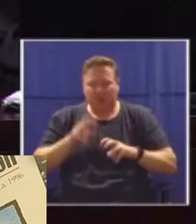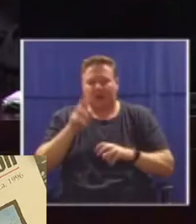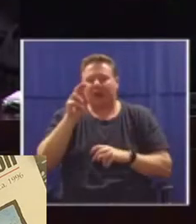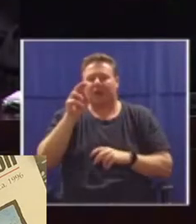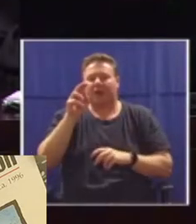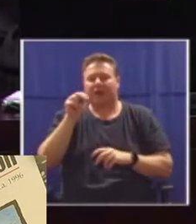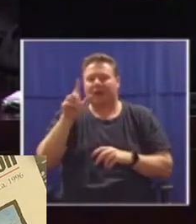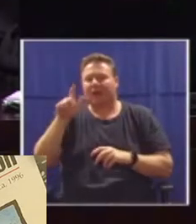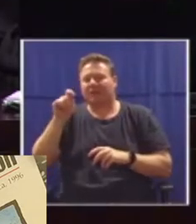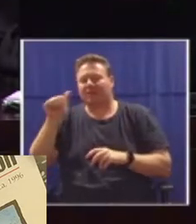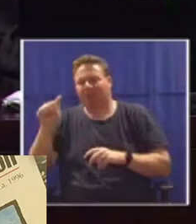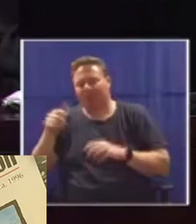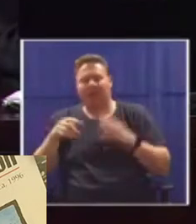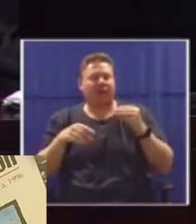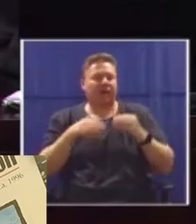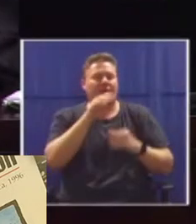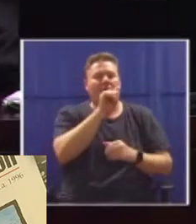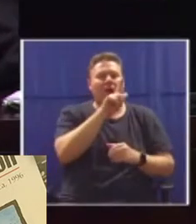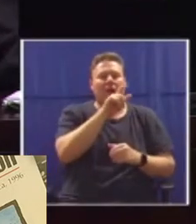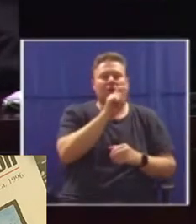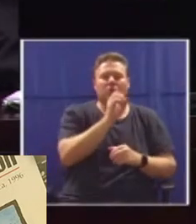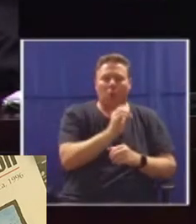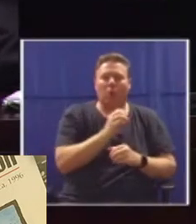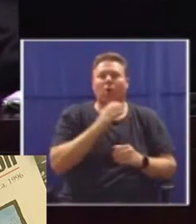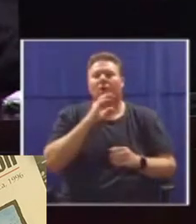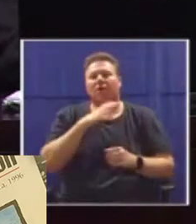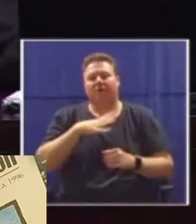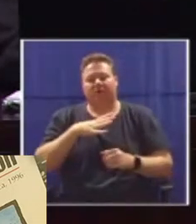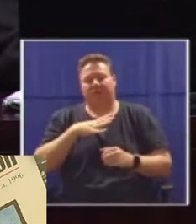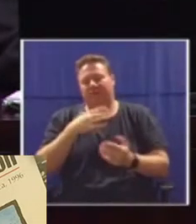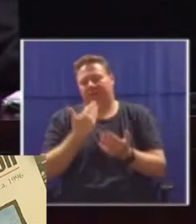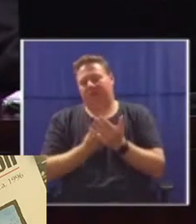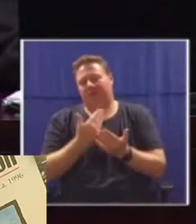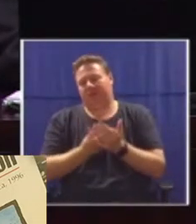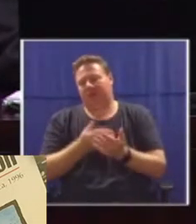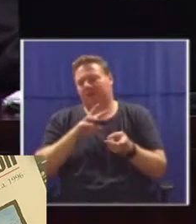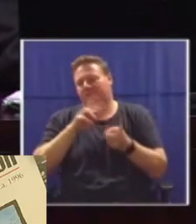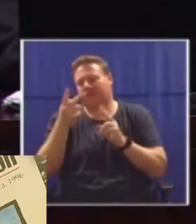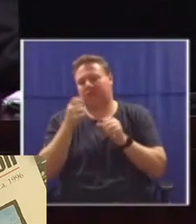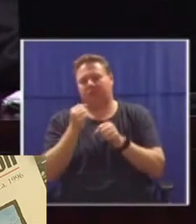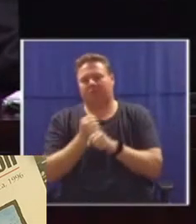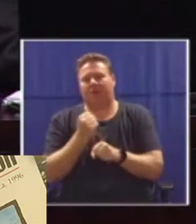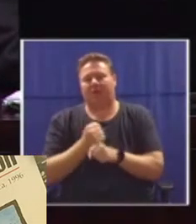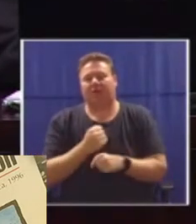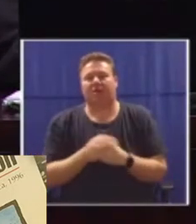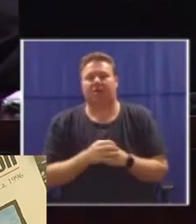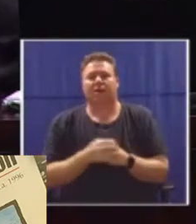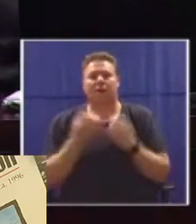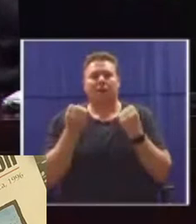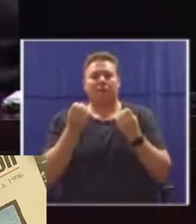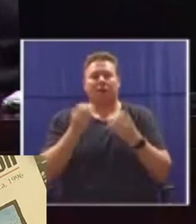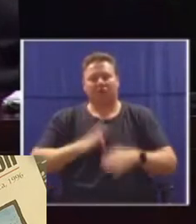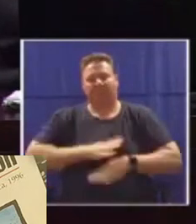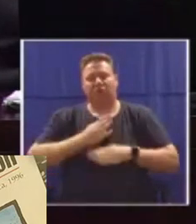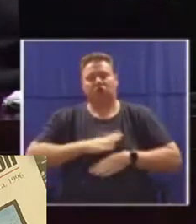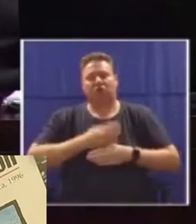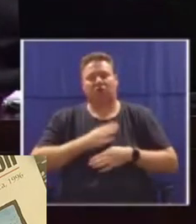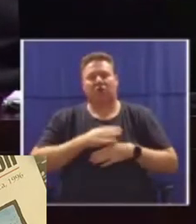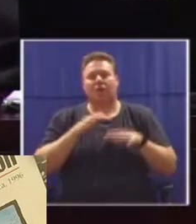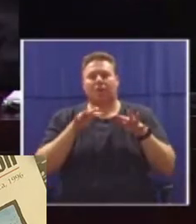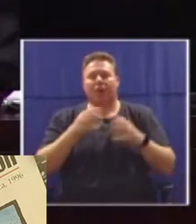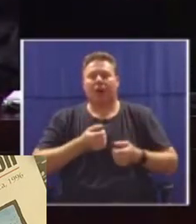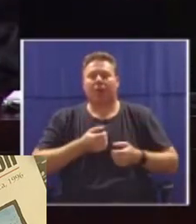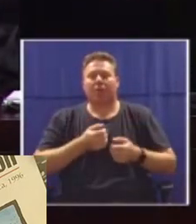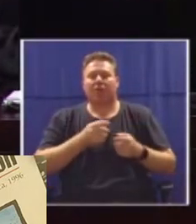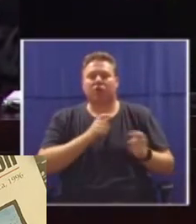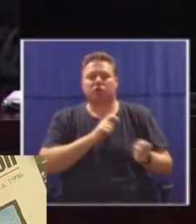ARTO as they did with this bill, it could have been a lot different. Much of the frustration that public transport